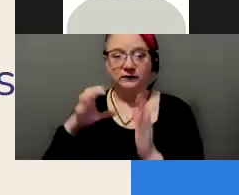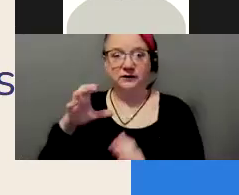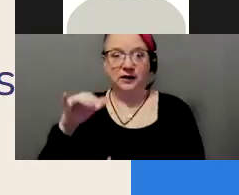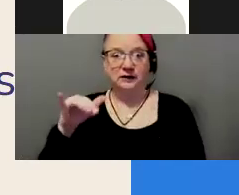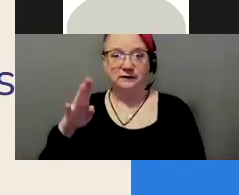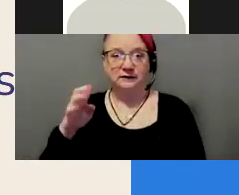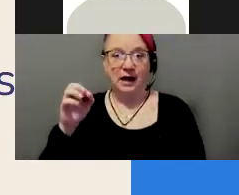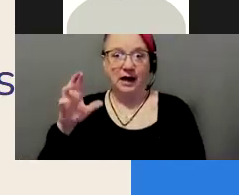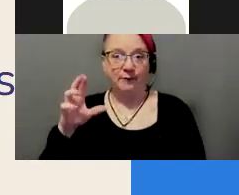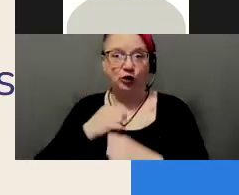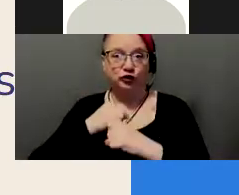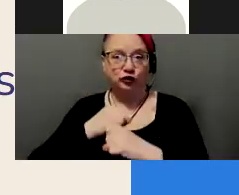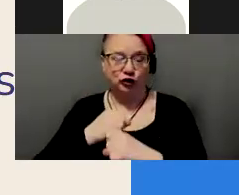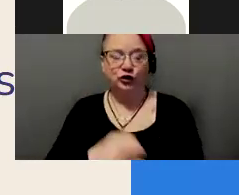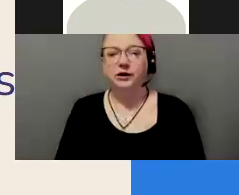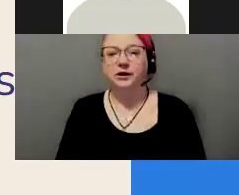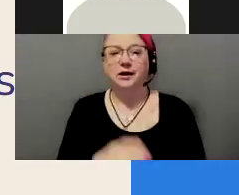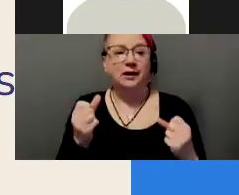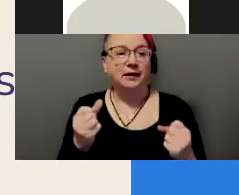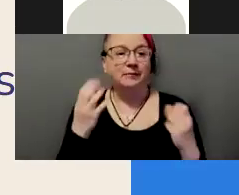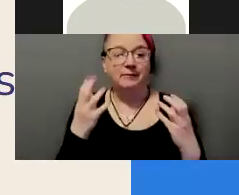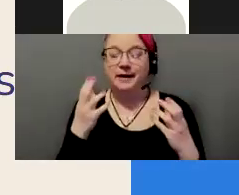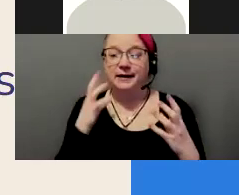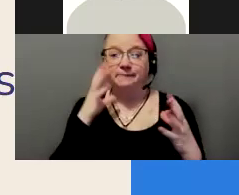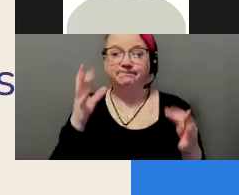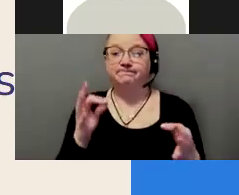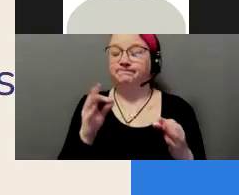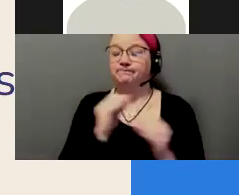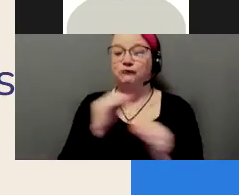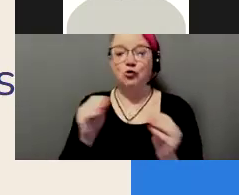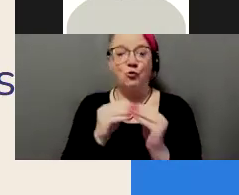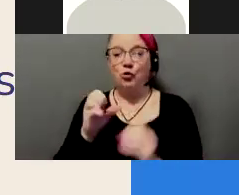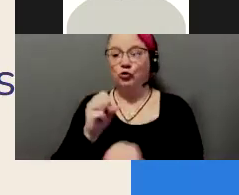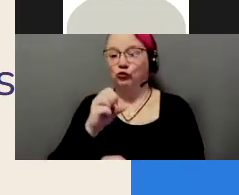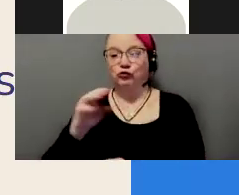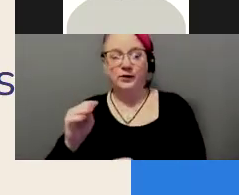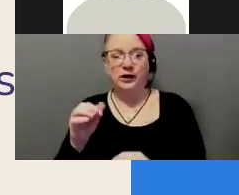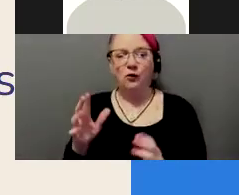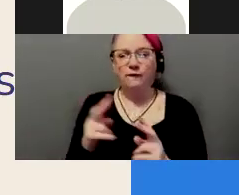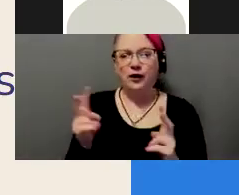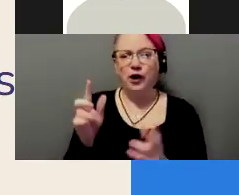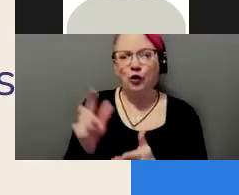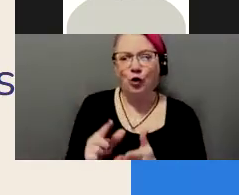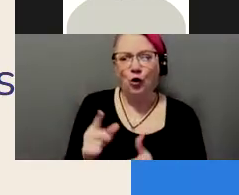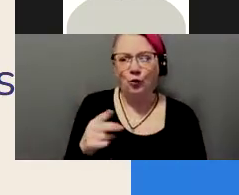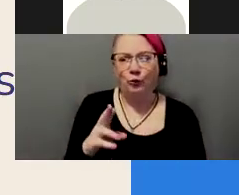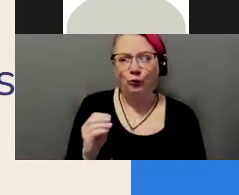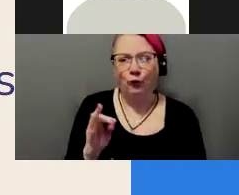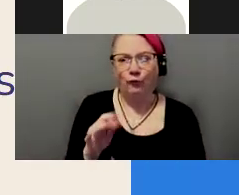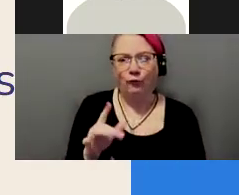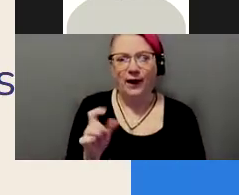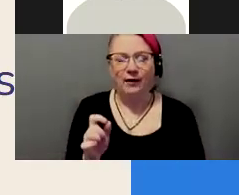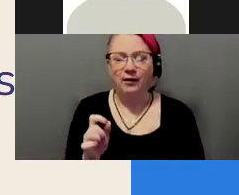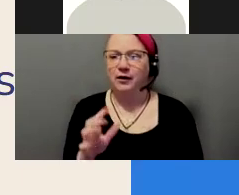cybersecurity. Many choose not to use social media or keep a very low profile in online spaces. And I want to point out that